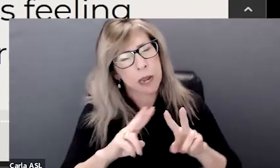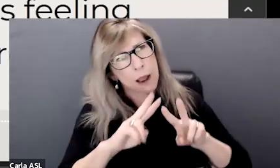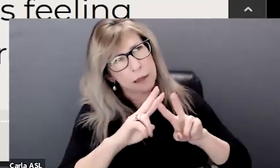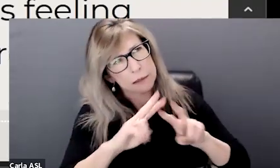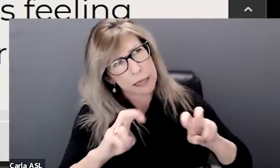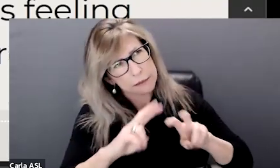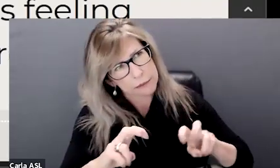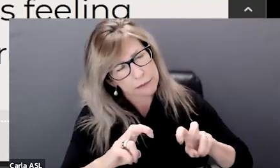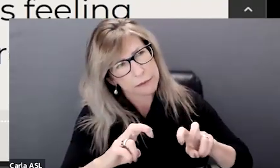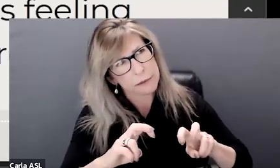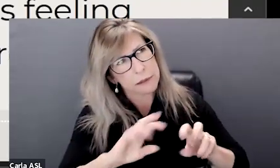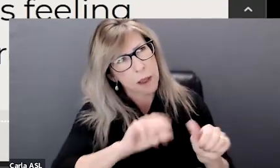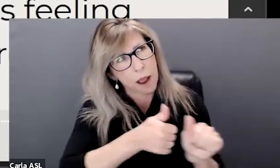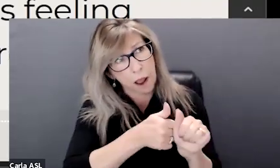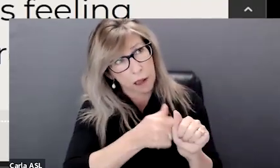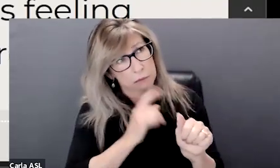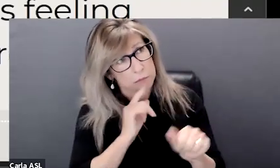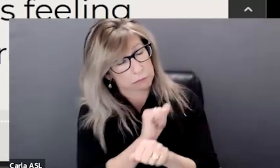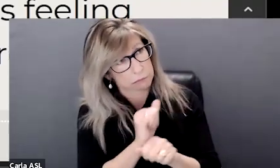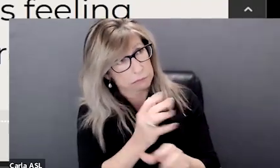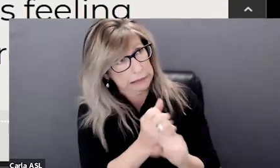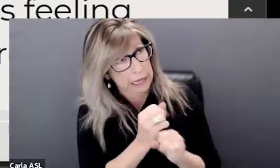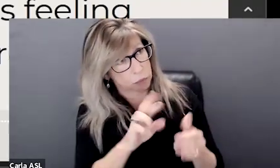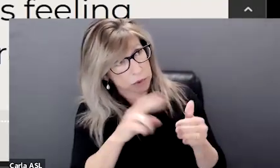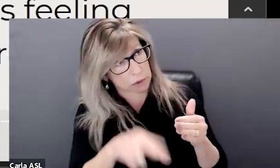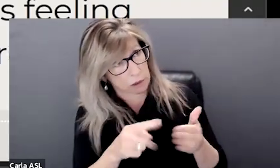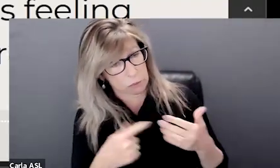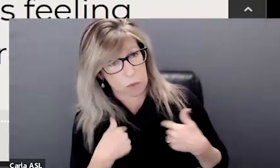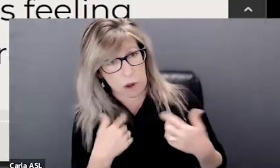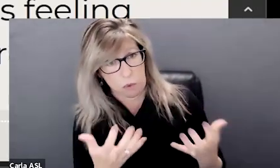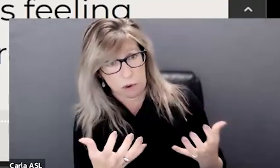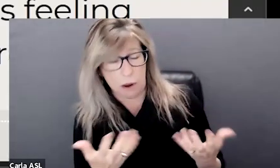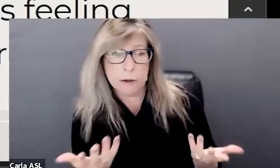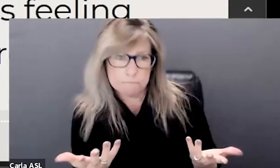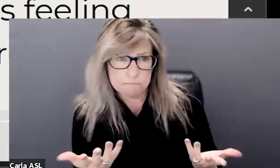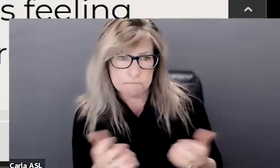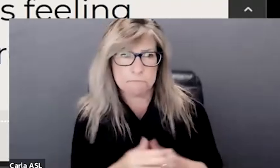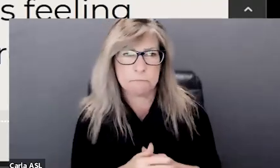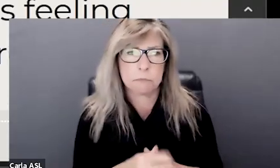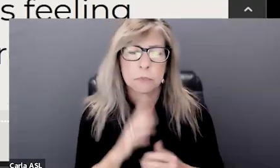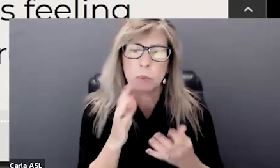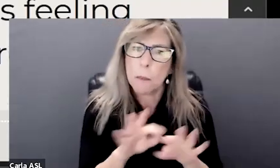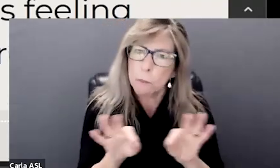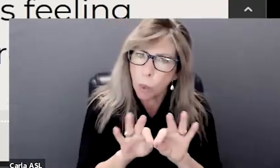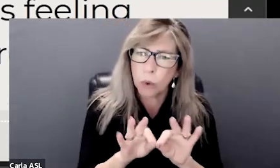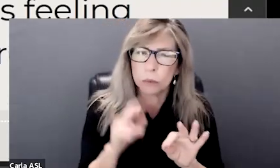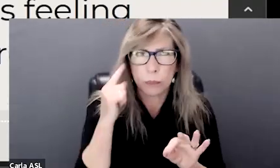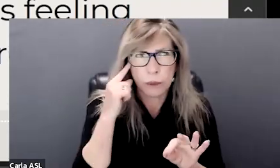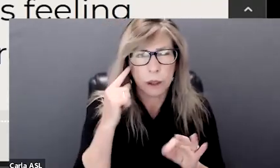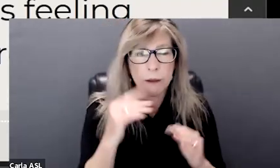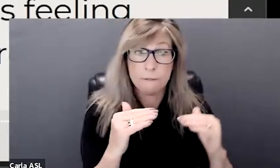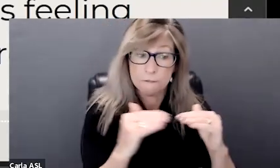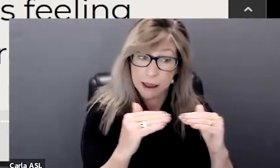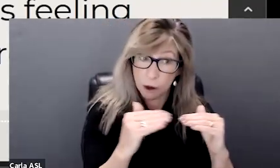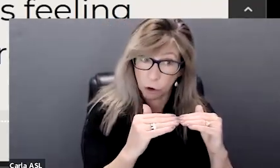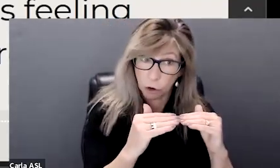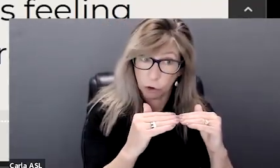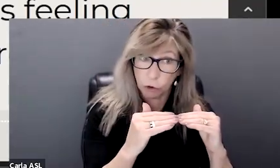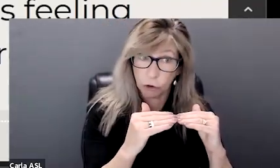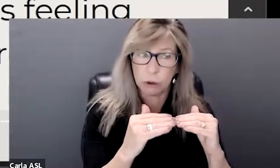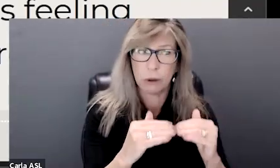measuring what you think you are. So an accurate, good candidate assessment is fair, accurate, and useful. Fair is